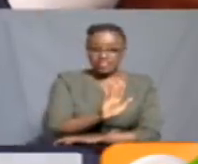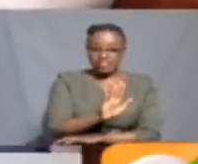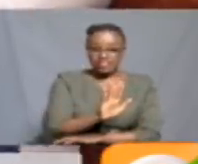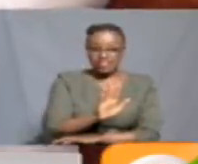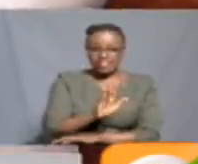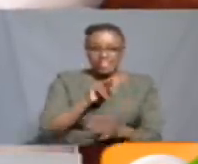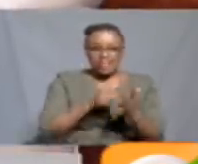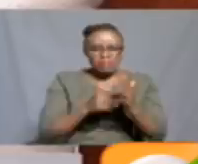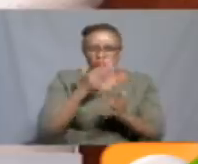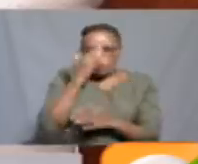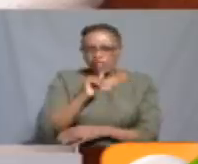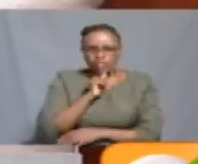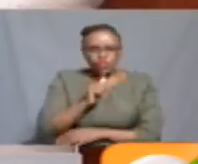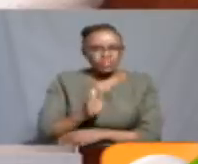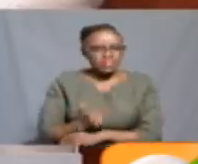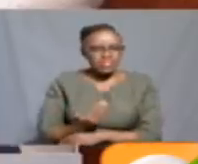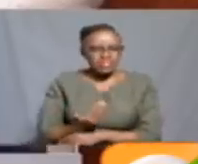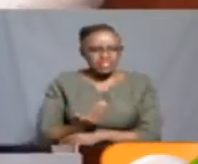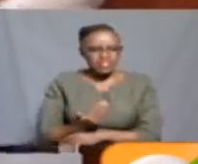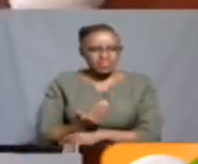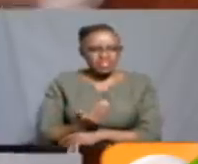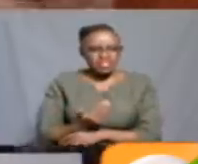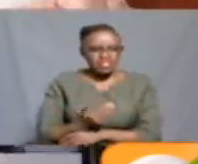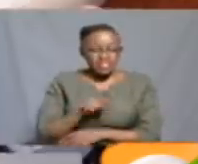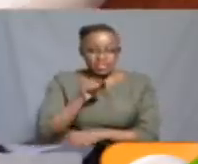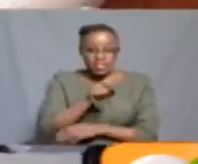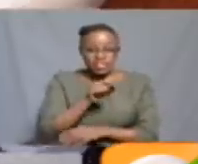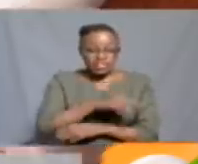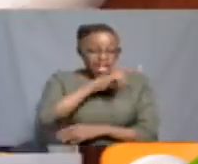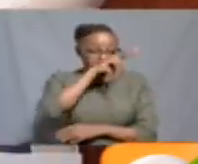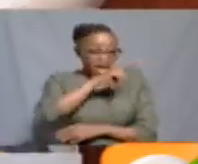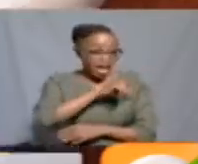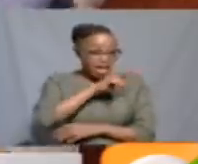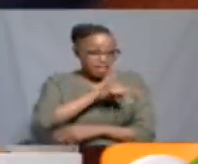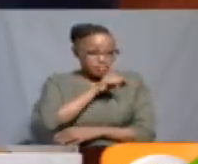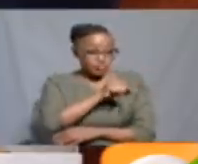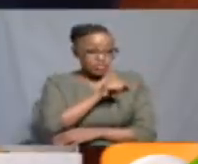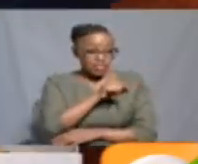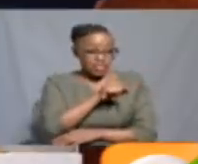So why not? That whole attitude is,